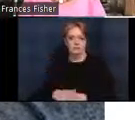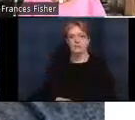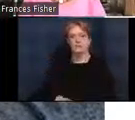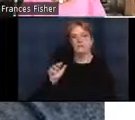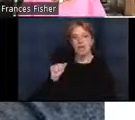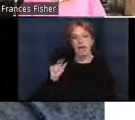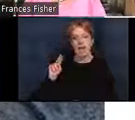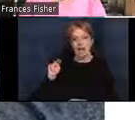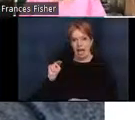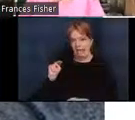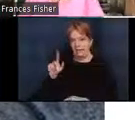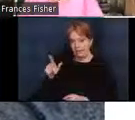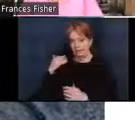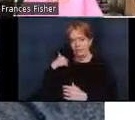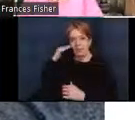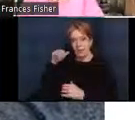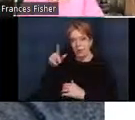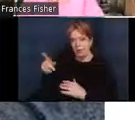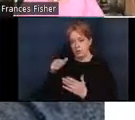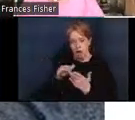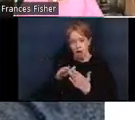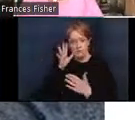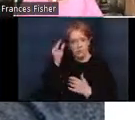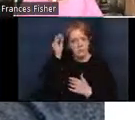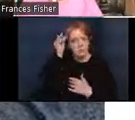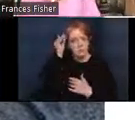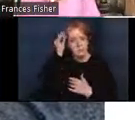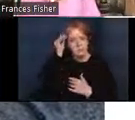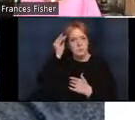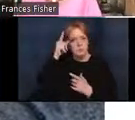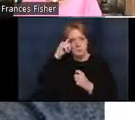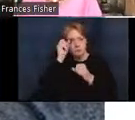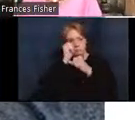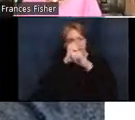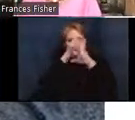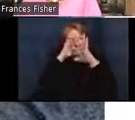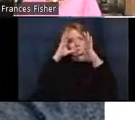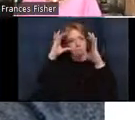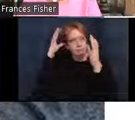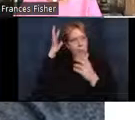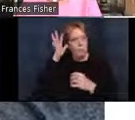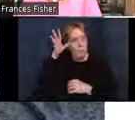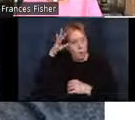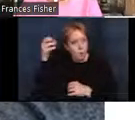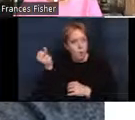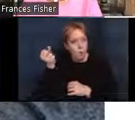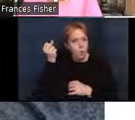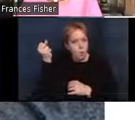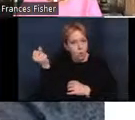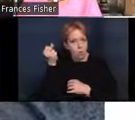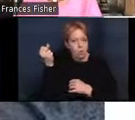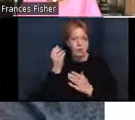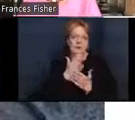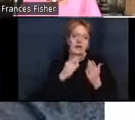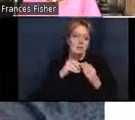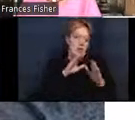mind for a really long time, sometimes starting in her childhood, and, you know, drawings and sketches that she did in her 30s, she